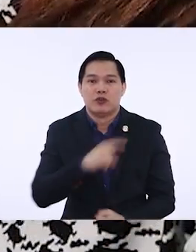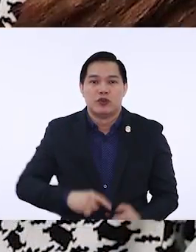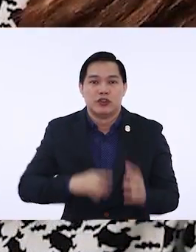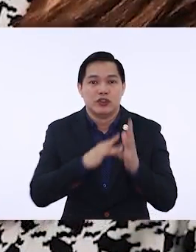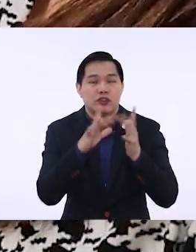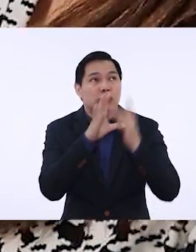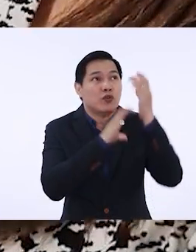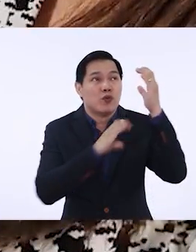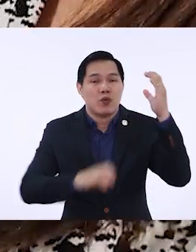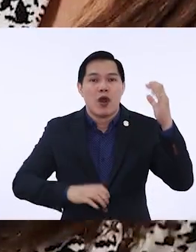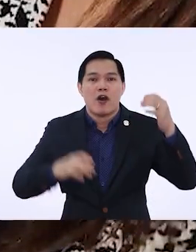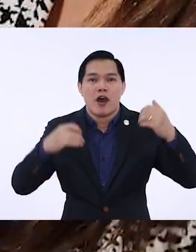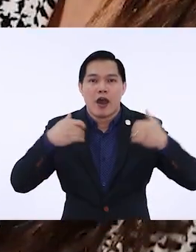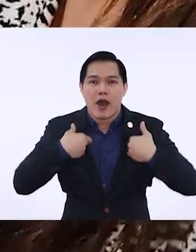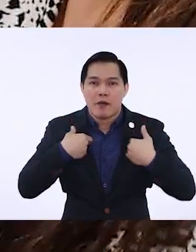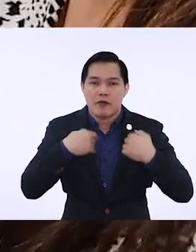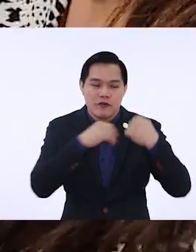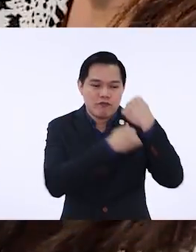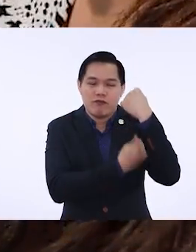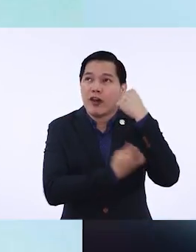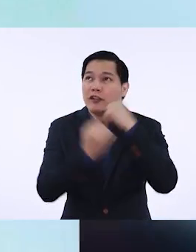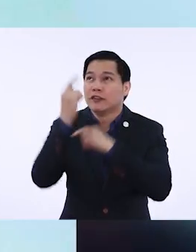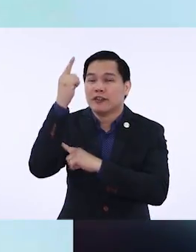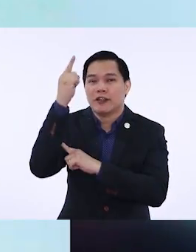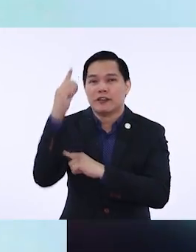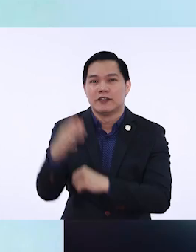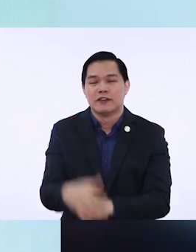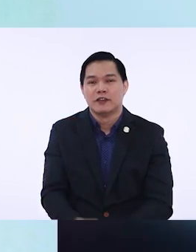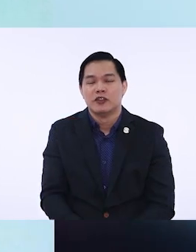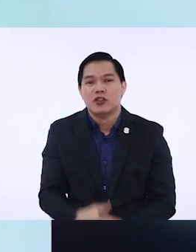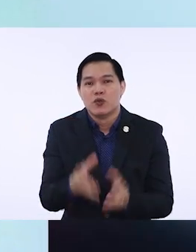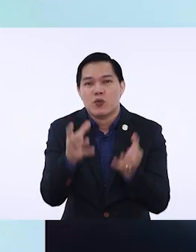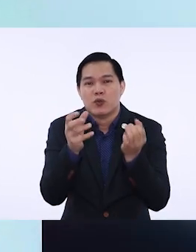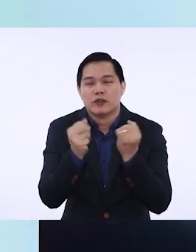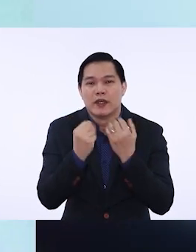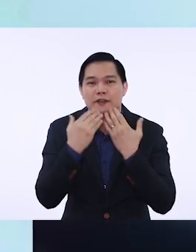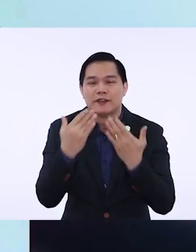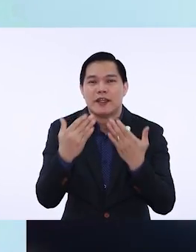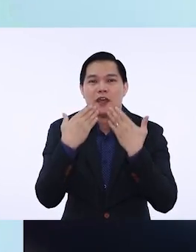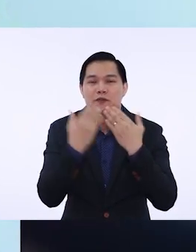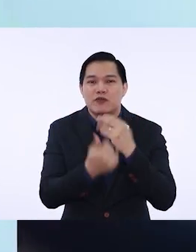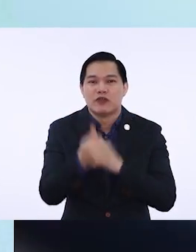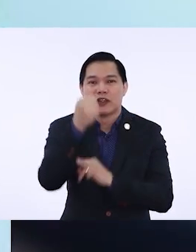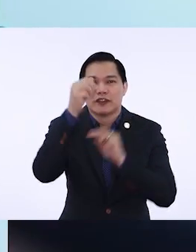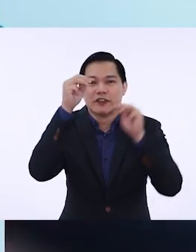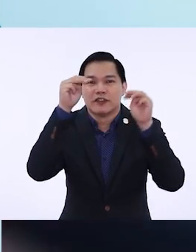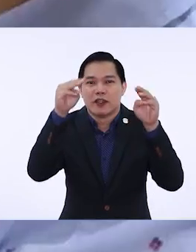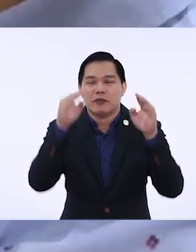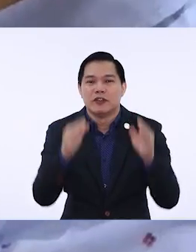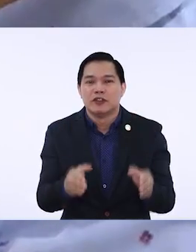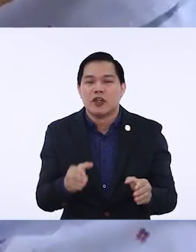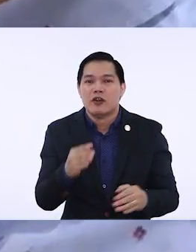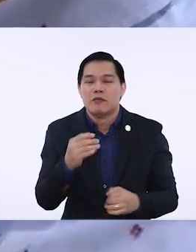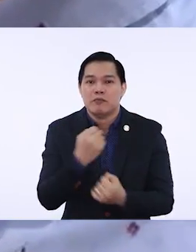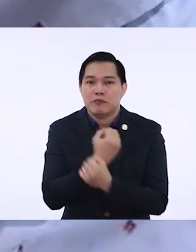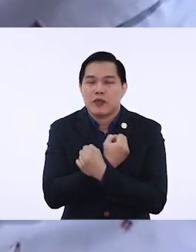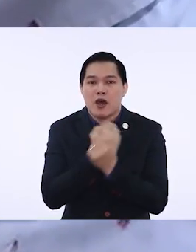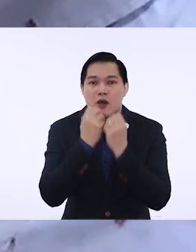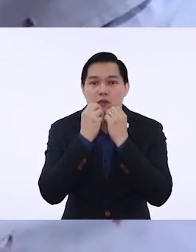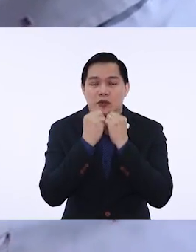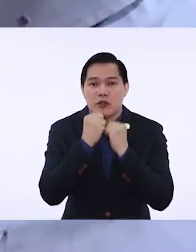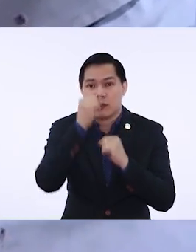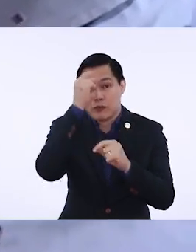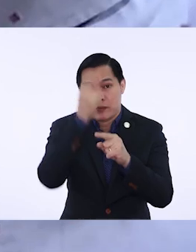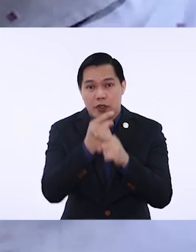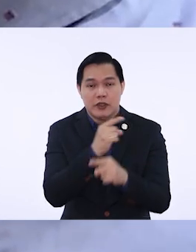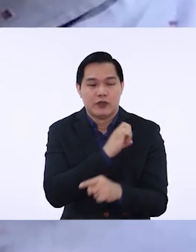Christ and we have our Almighty God. We would like to thank our executive minister, our beloved Brother Eduardo V.